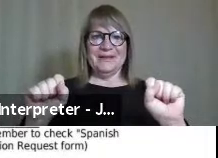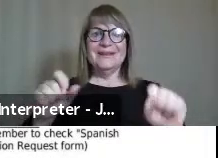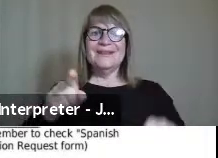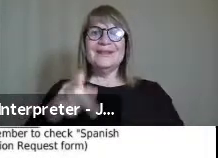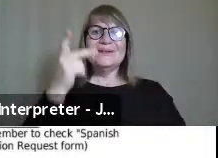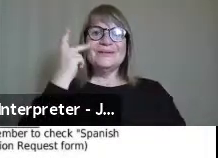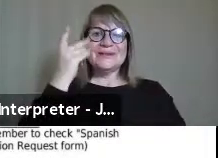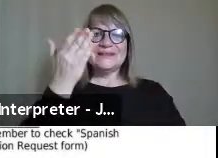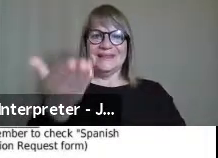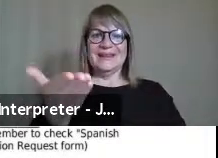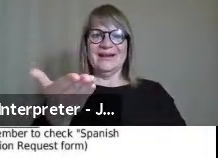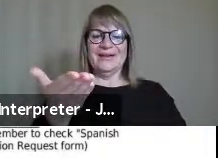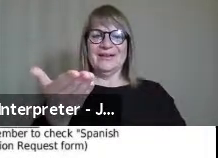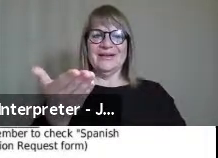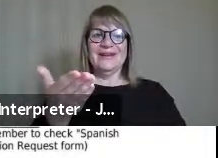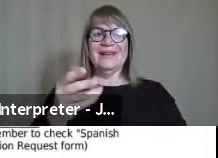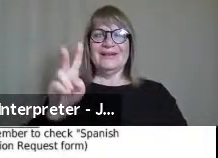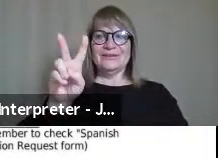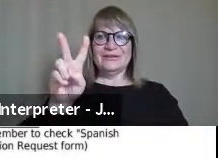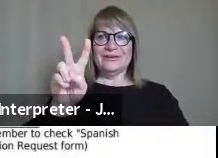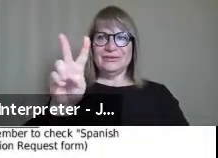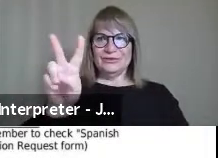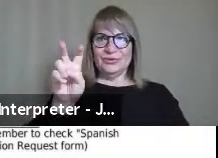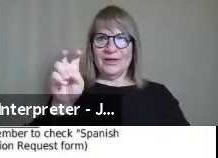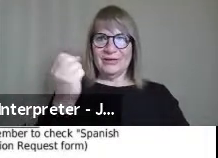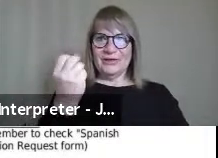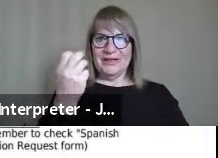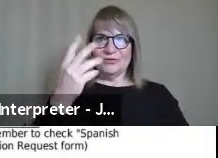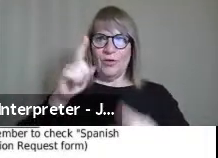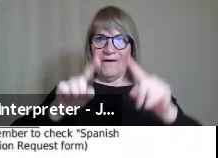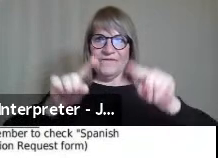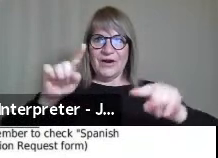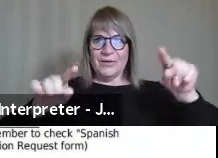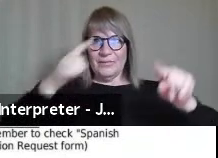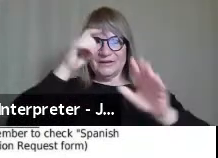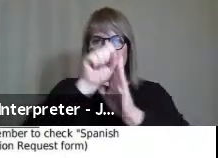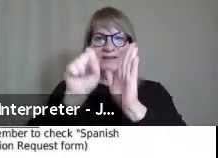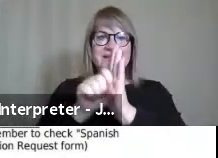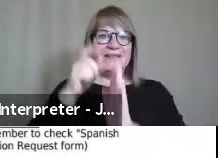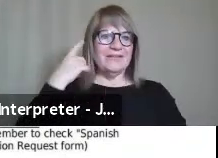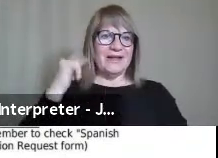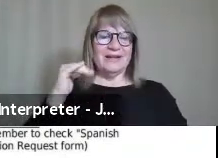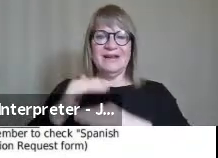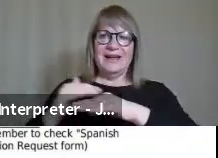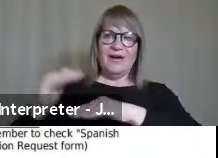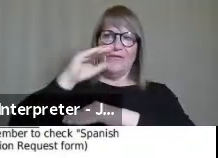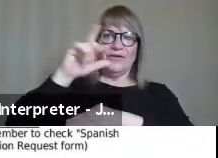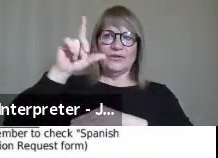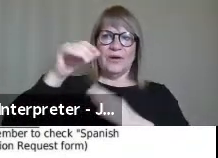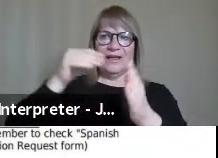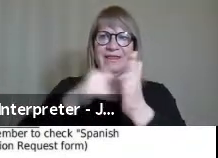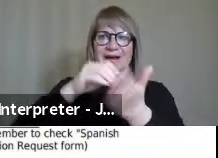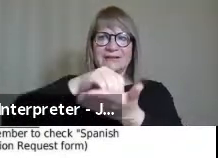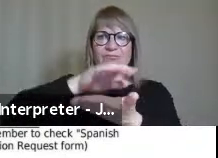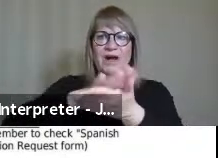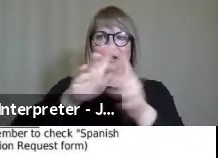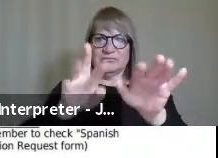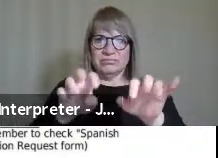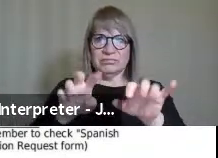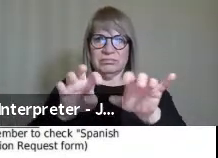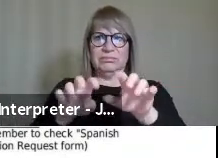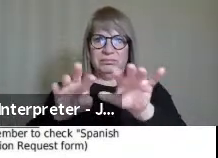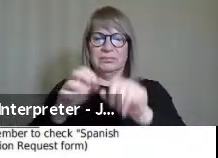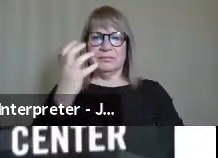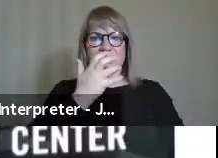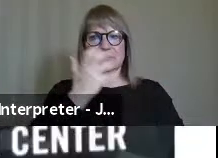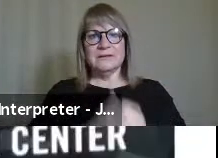ultimately 212 variables for the state of california and over 20 000 records were ultimately entered if you go to the